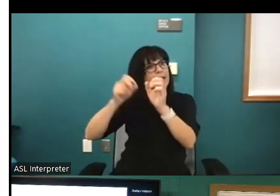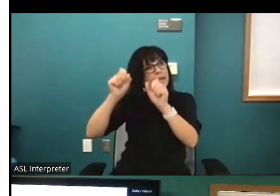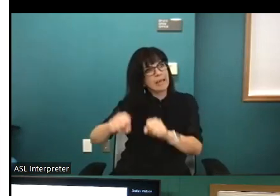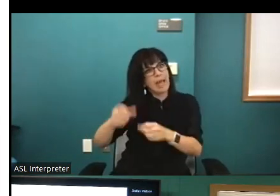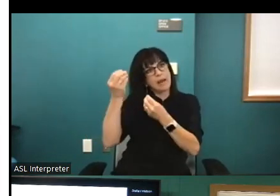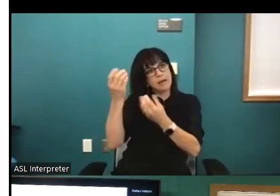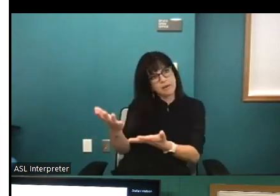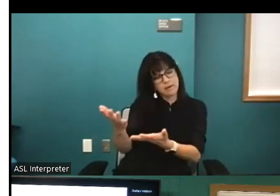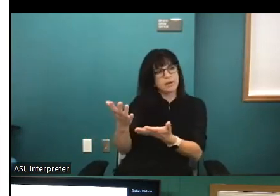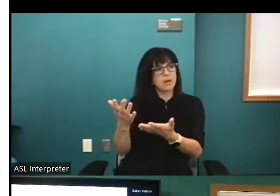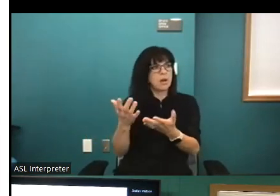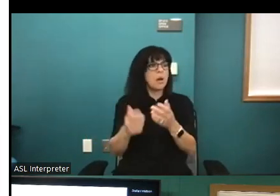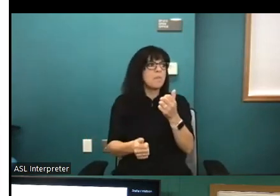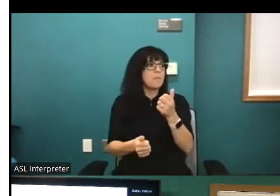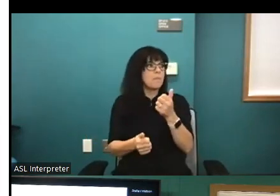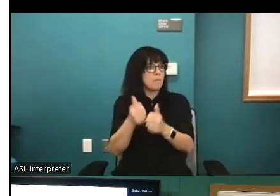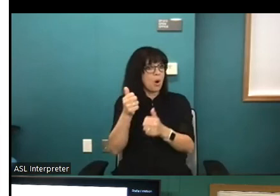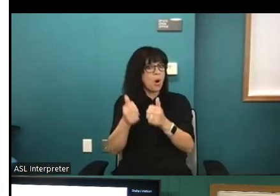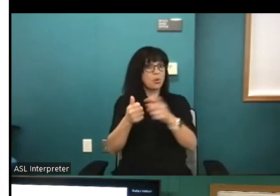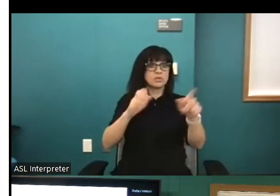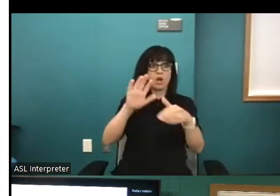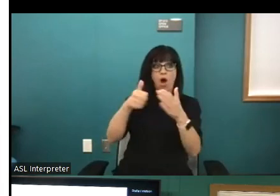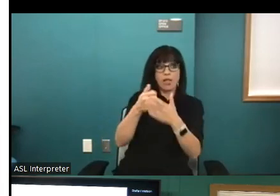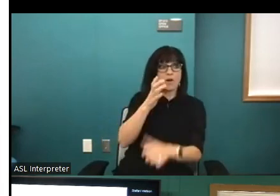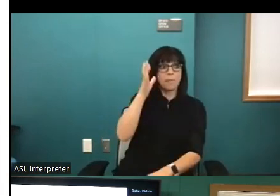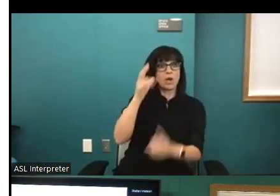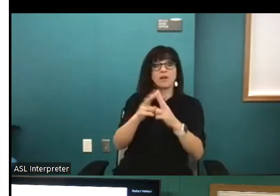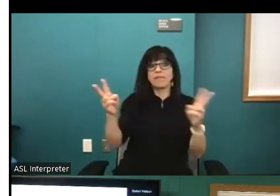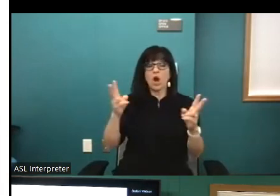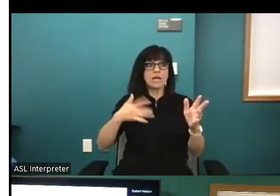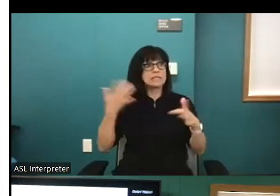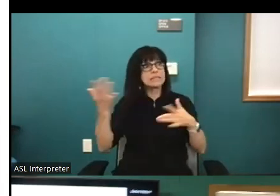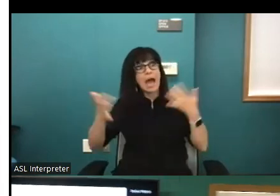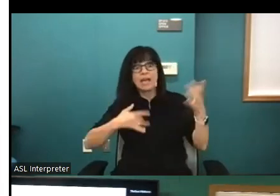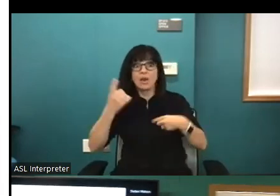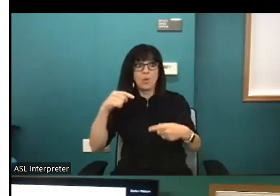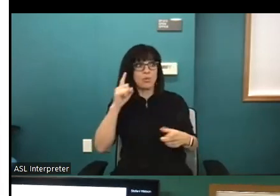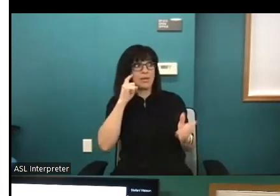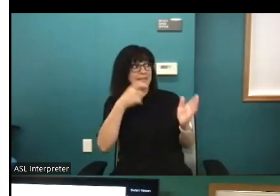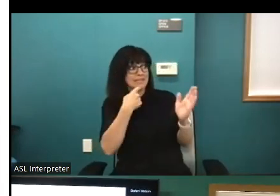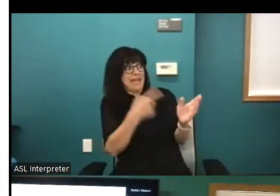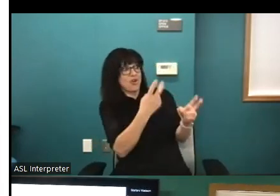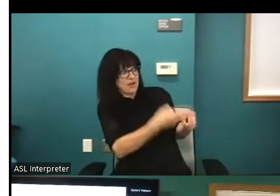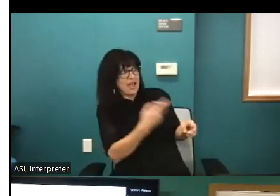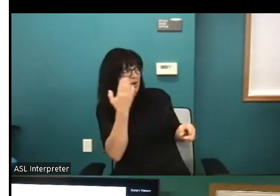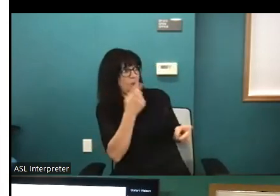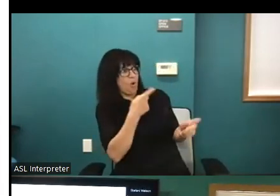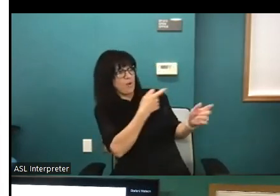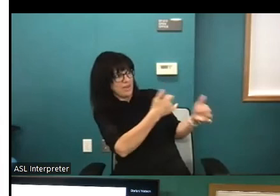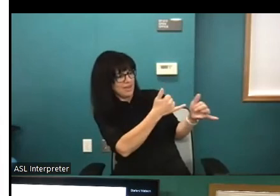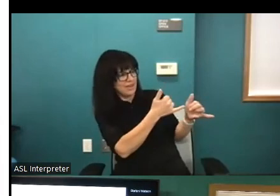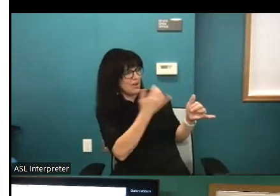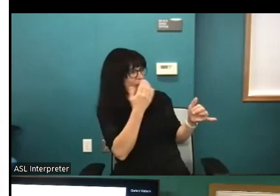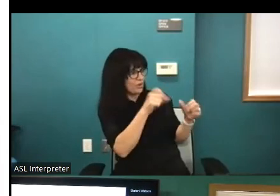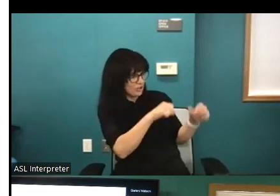and under my care. I know most All school of our district parents are people. ecstatic when they know we know you. And it's like, and you do remap them, or you do